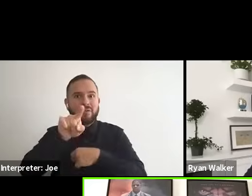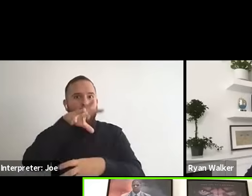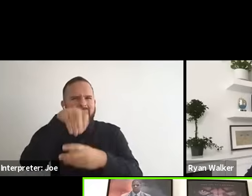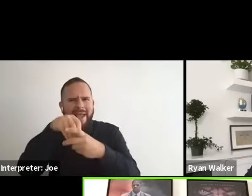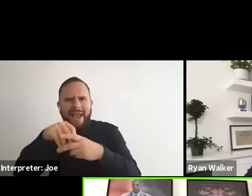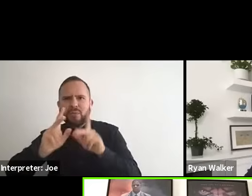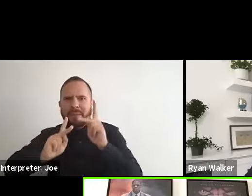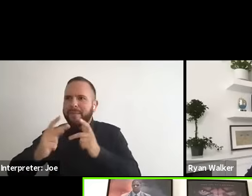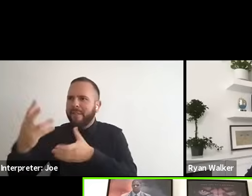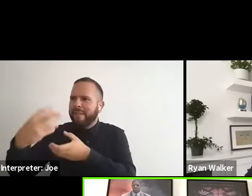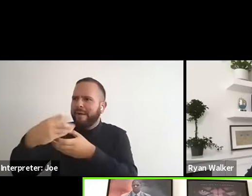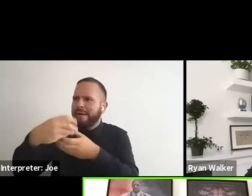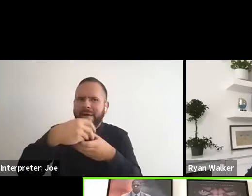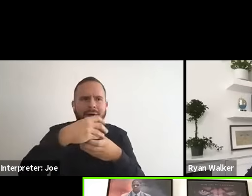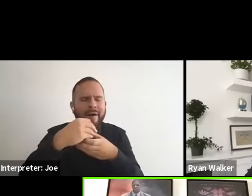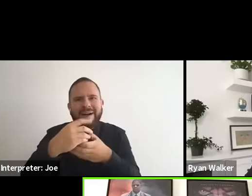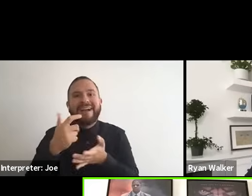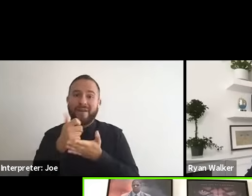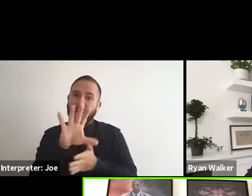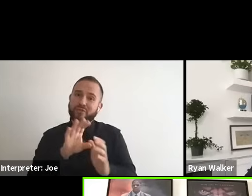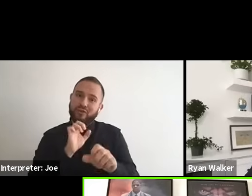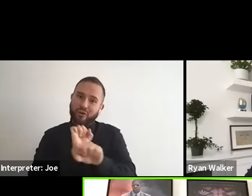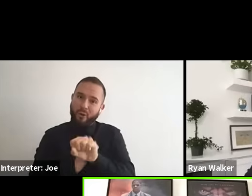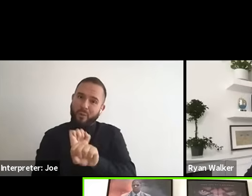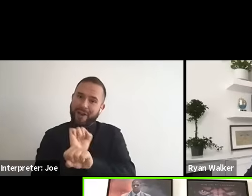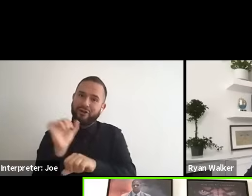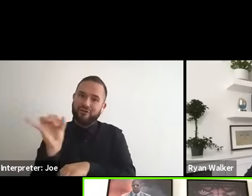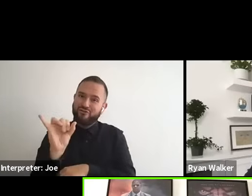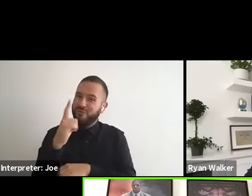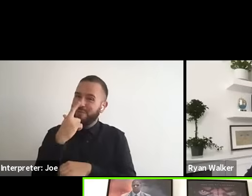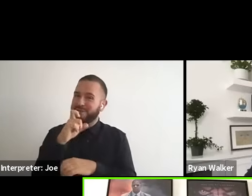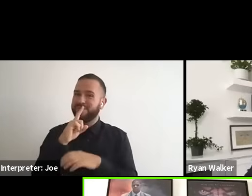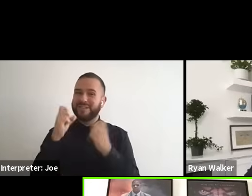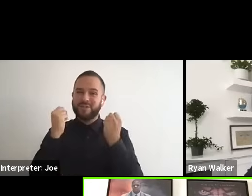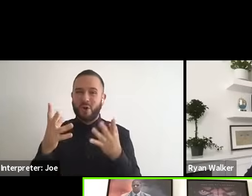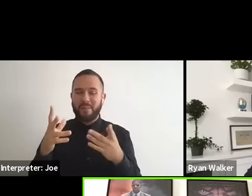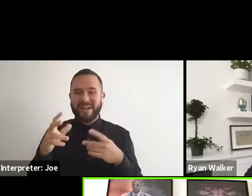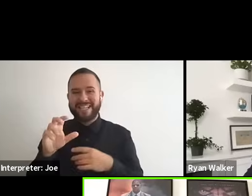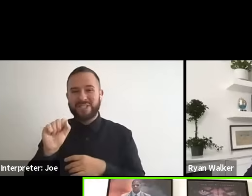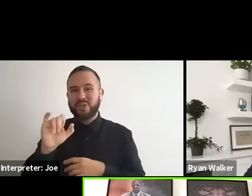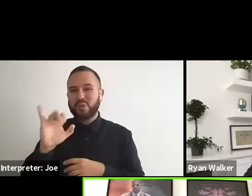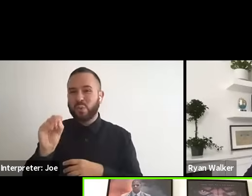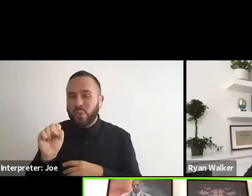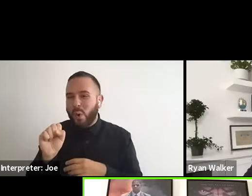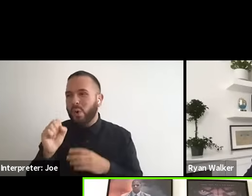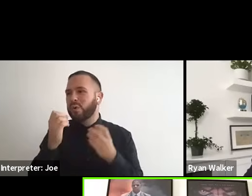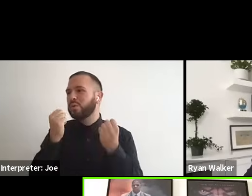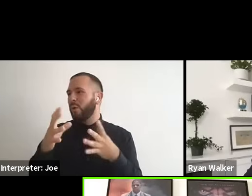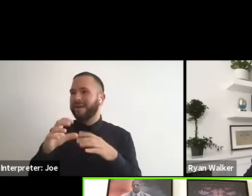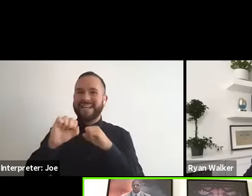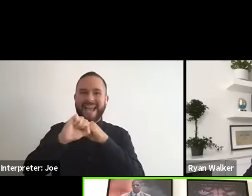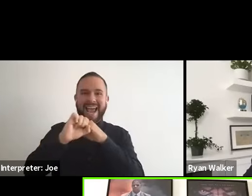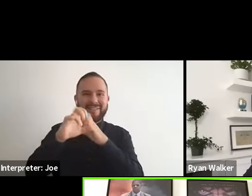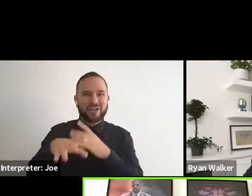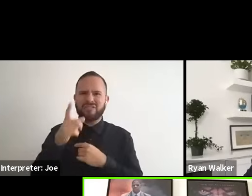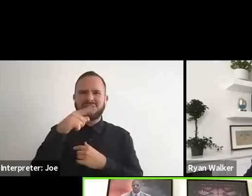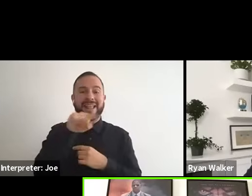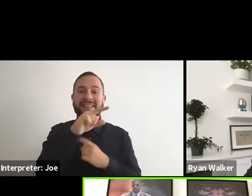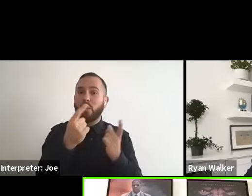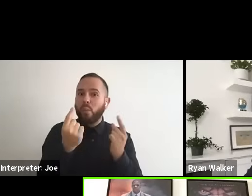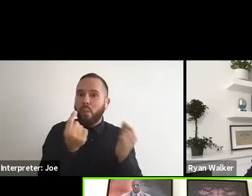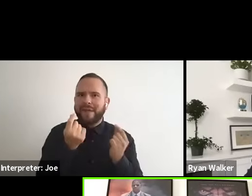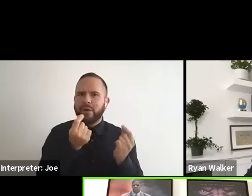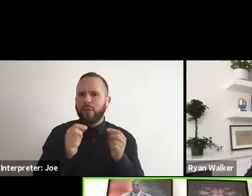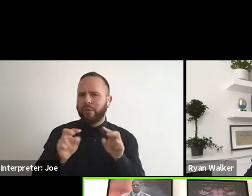it was helping your career, because there's so many studios, so many different advertisers, so many different people who look to people's social media. They look to